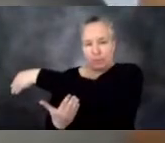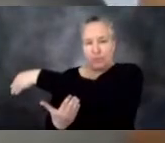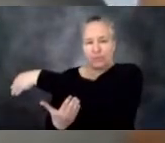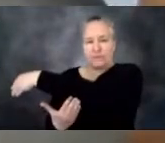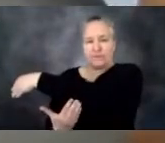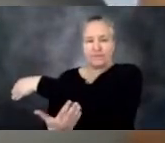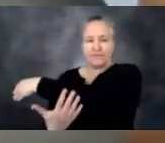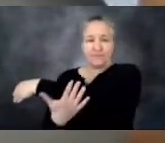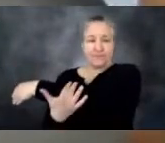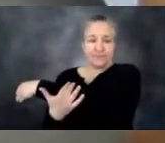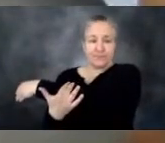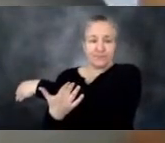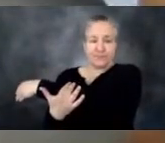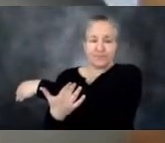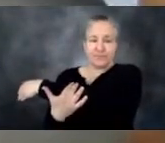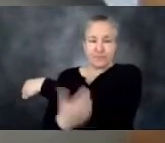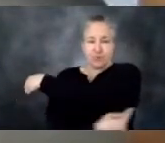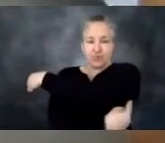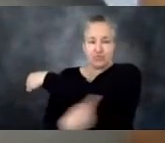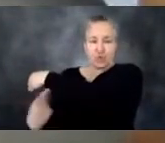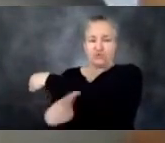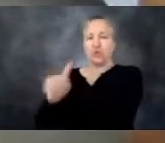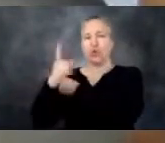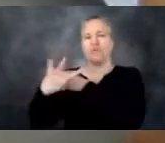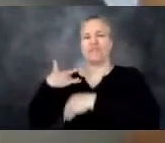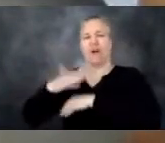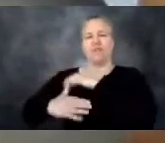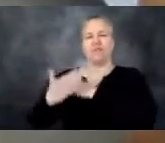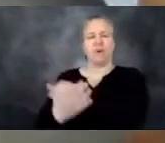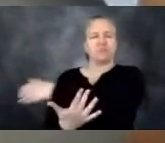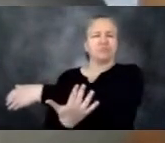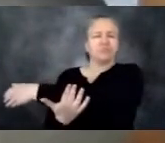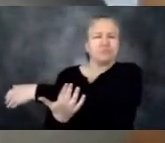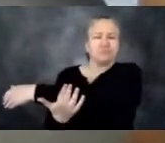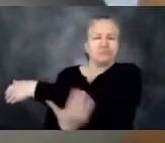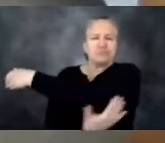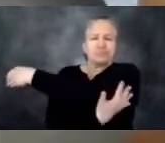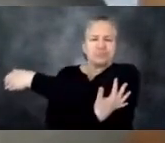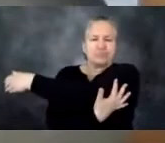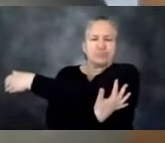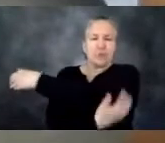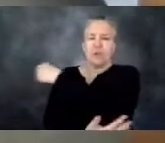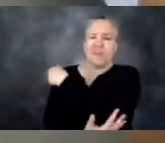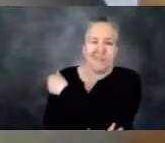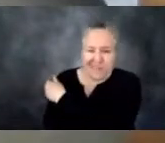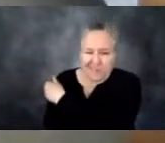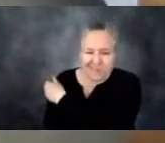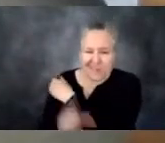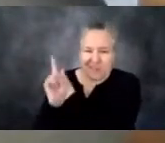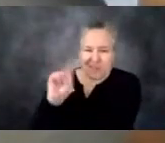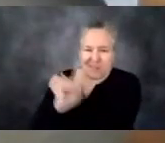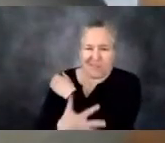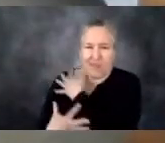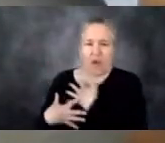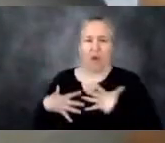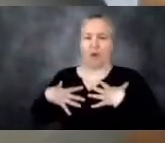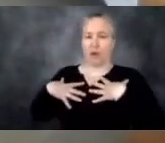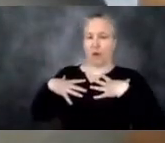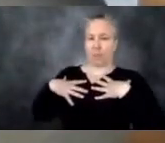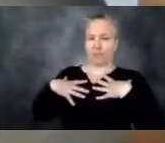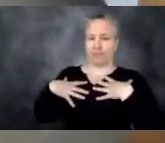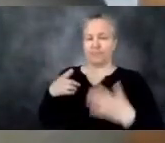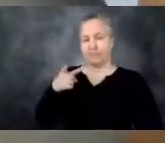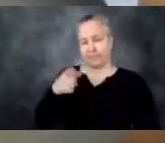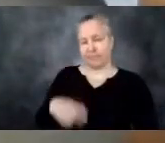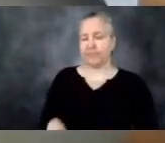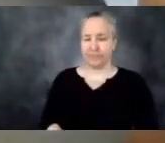lower part of the arm, pulling that arm across where you feel comfortable, really focusing on your posture. Make sure we're not back to that rounded position that we